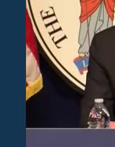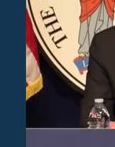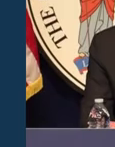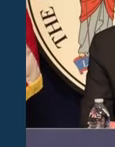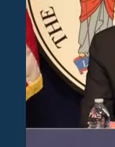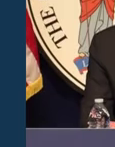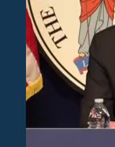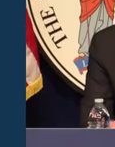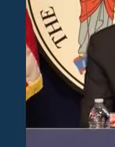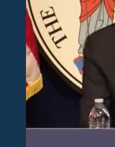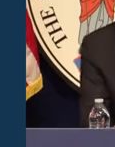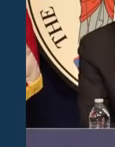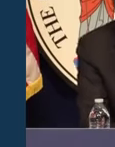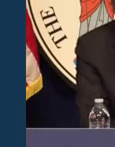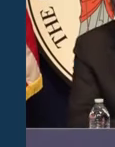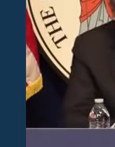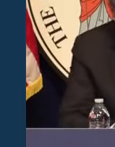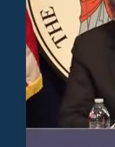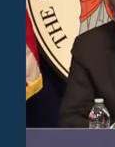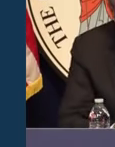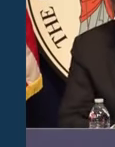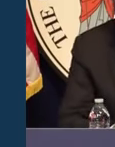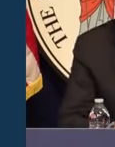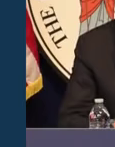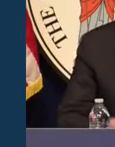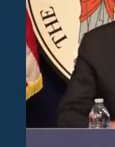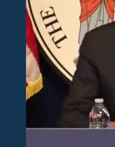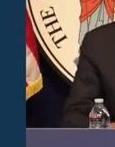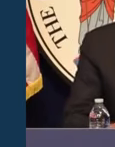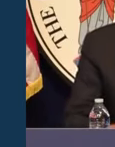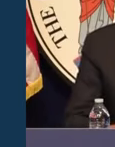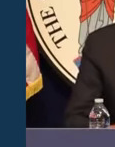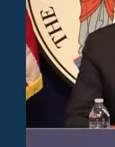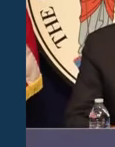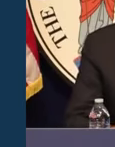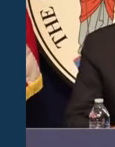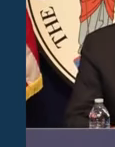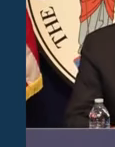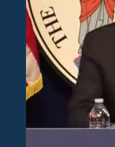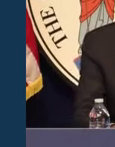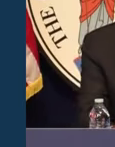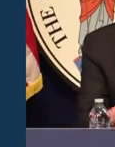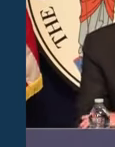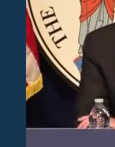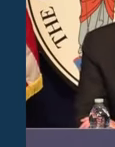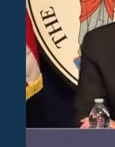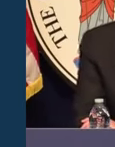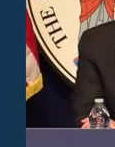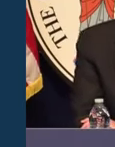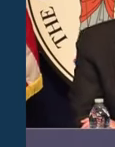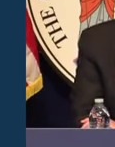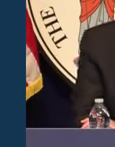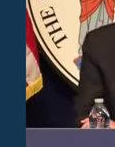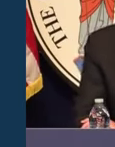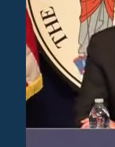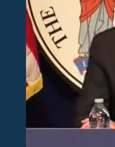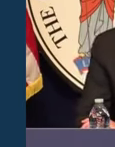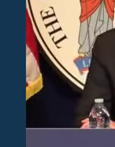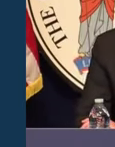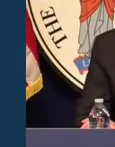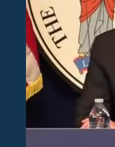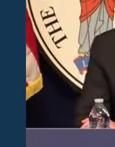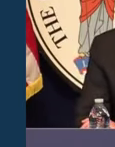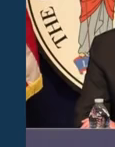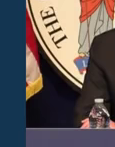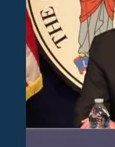1,700 members of our New Jersey family. I know, and we know, the Congressman knows, all of us know that it's not